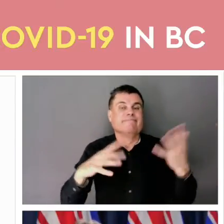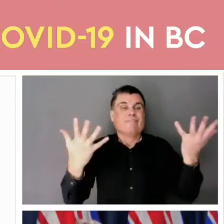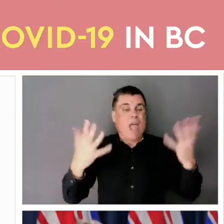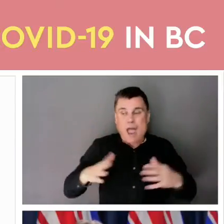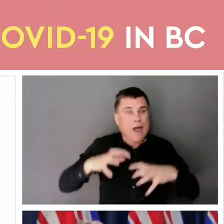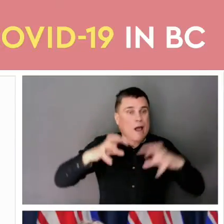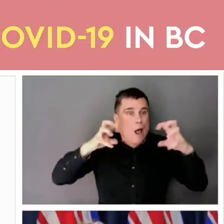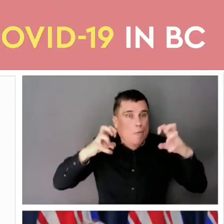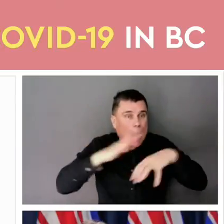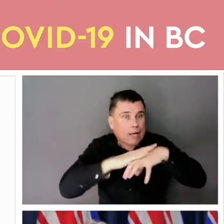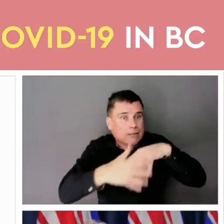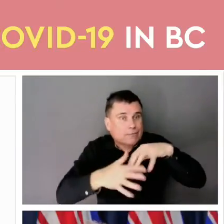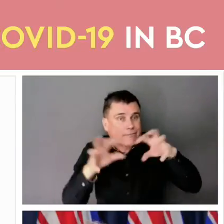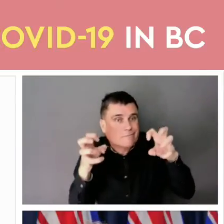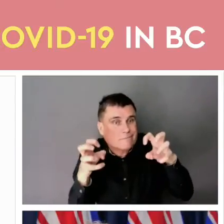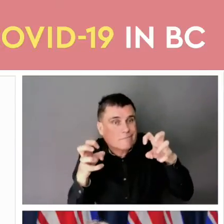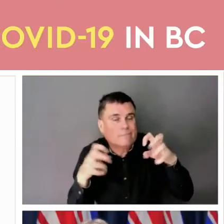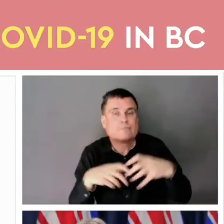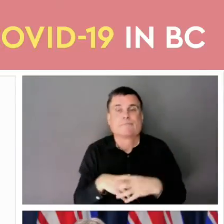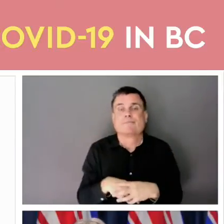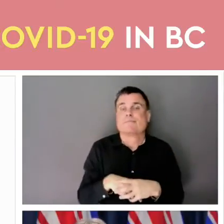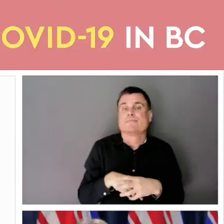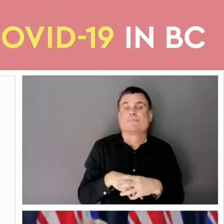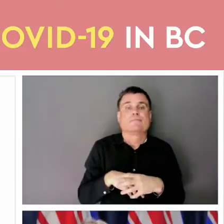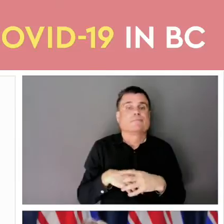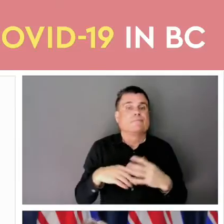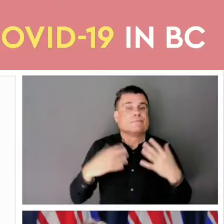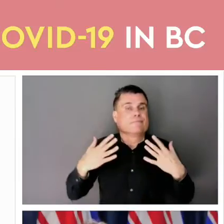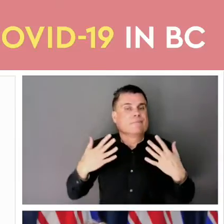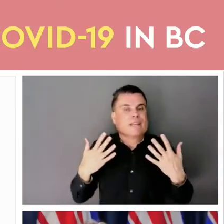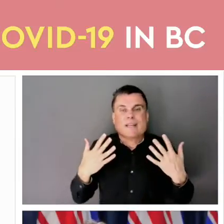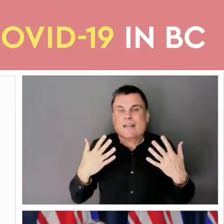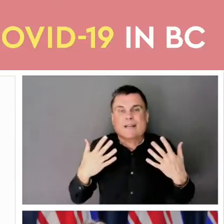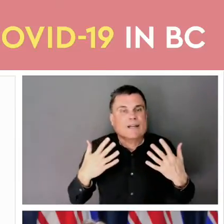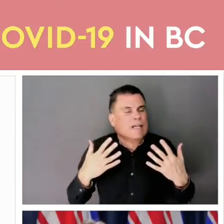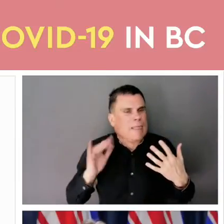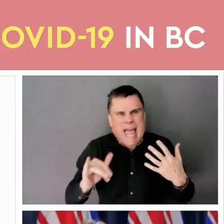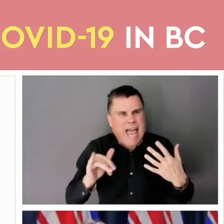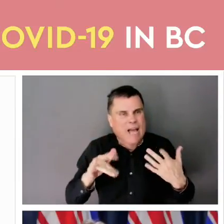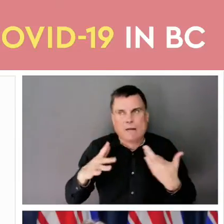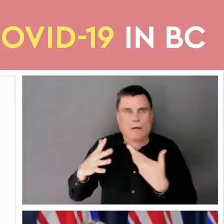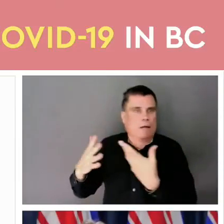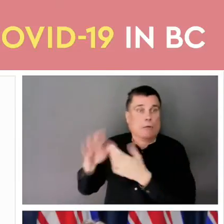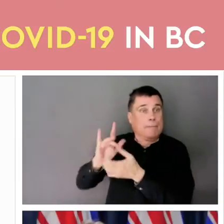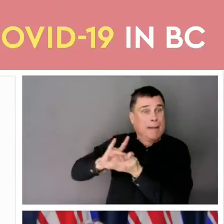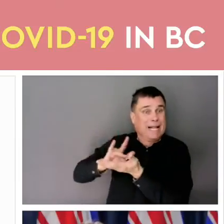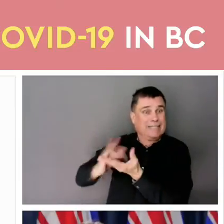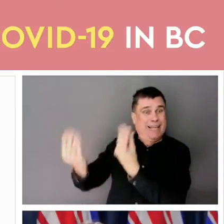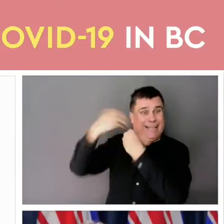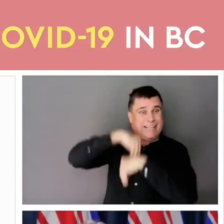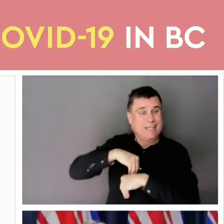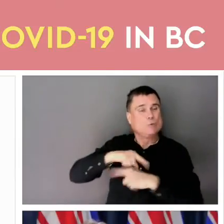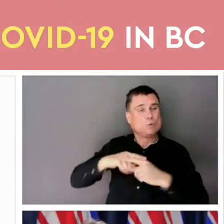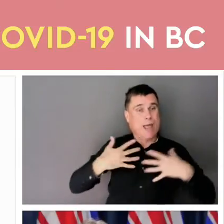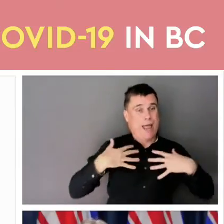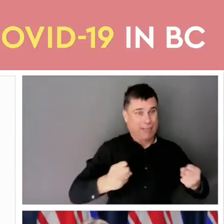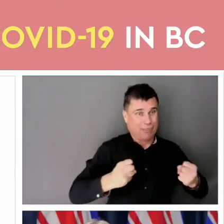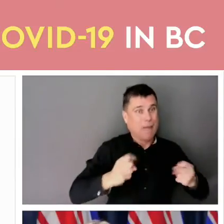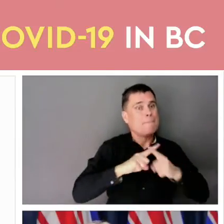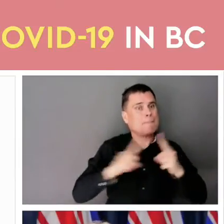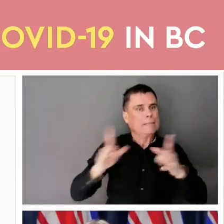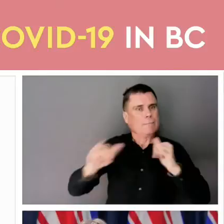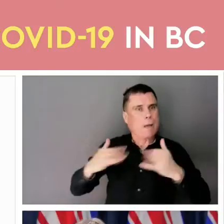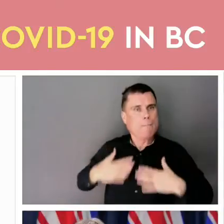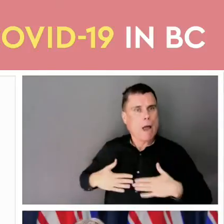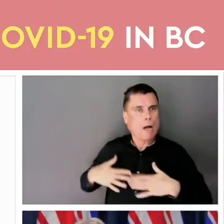suppress their immune system. High-dose steroids, which most people are familiar, are very immunosuppressive drugs such